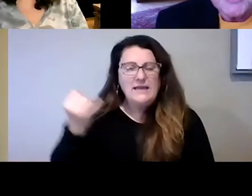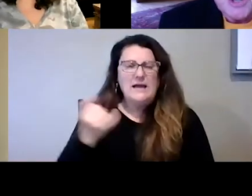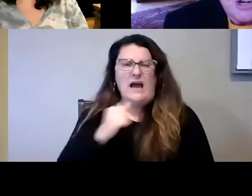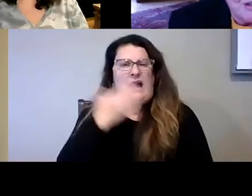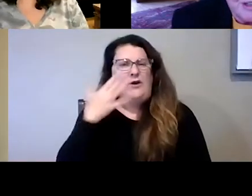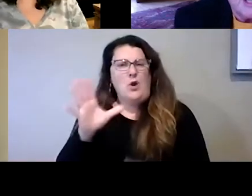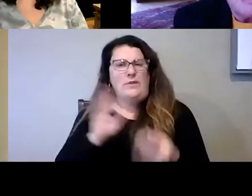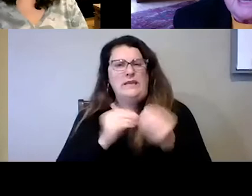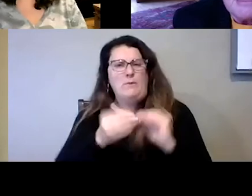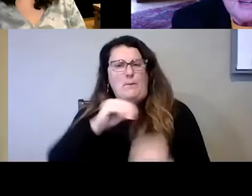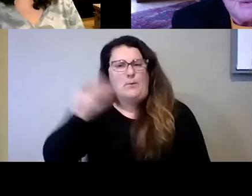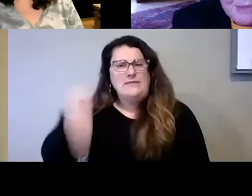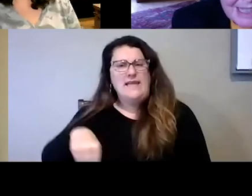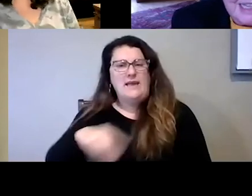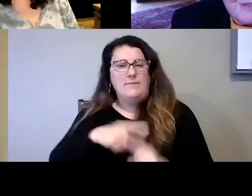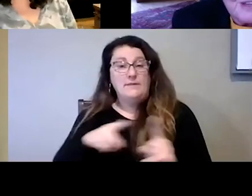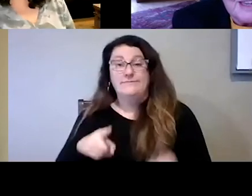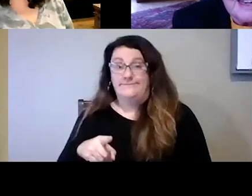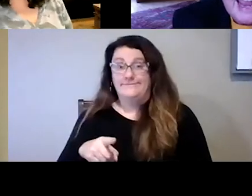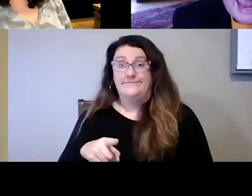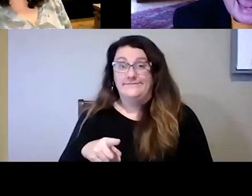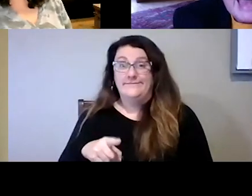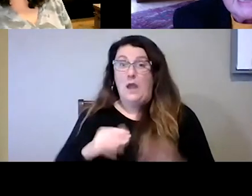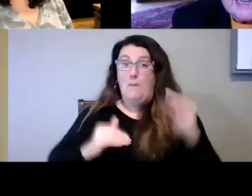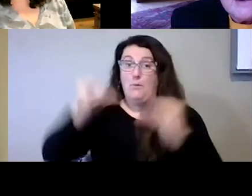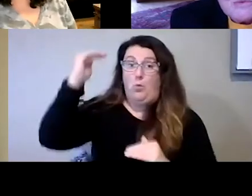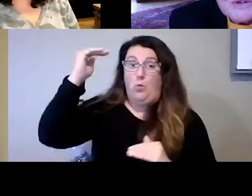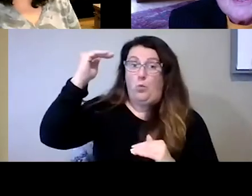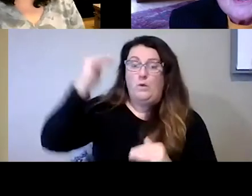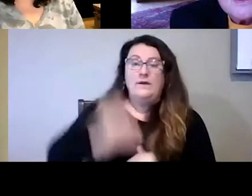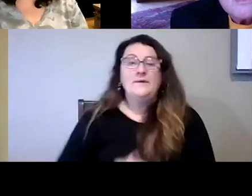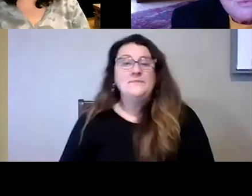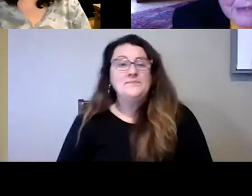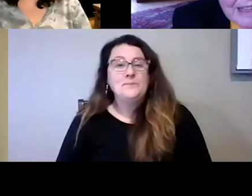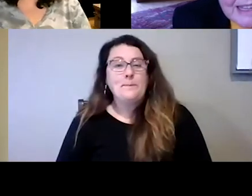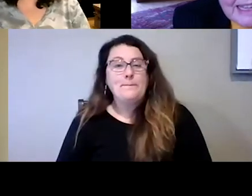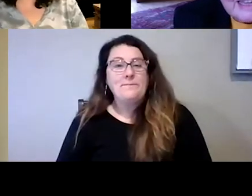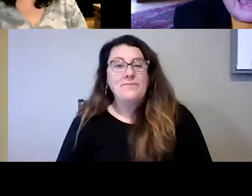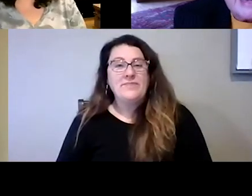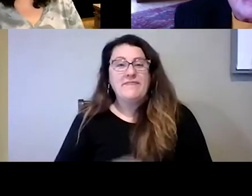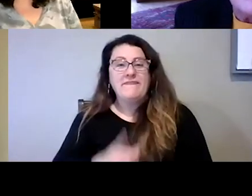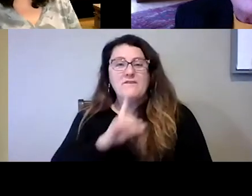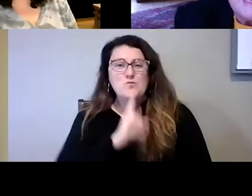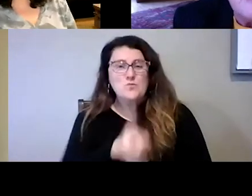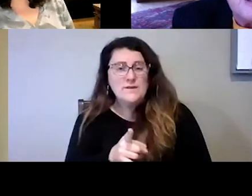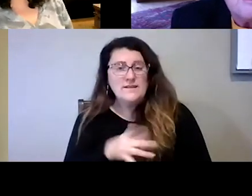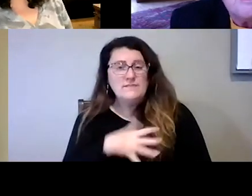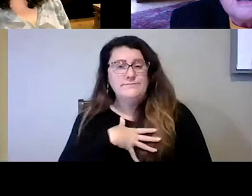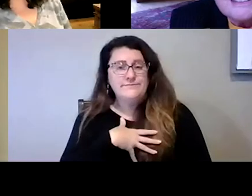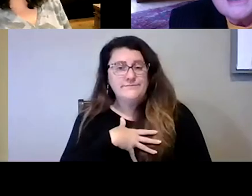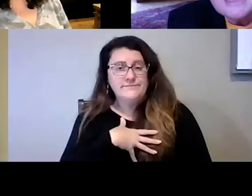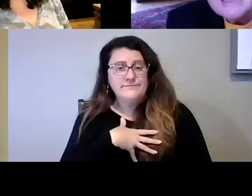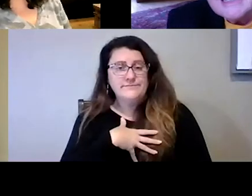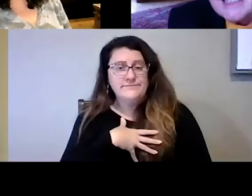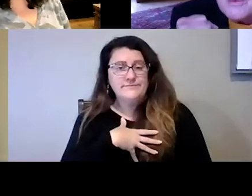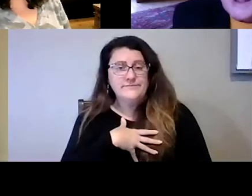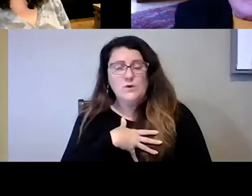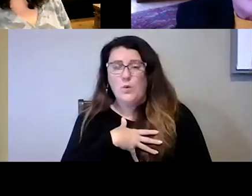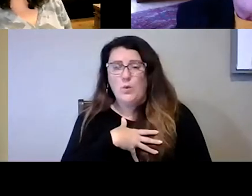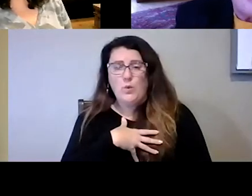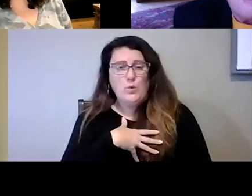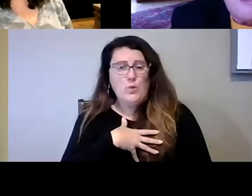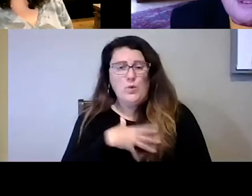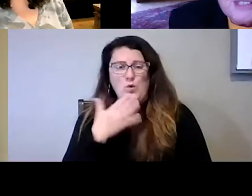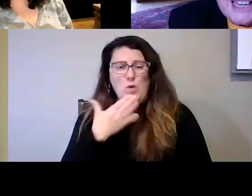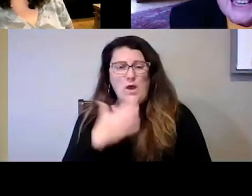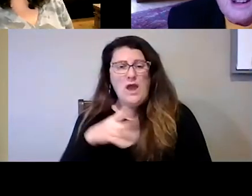final numbers are going to be, but significant. And it was really, and we even did well